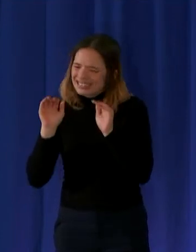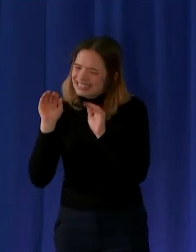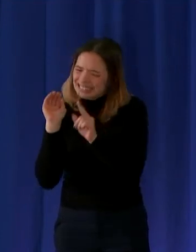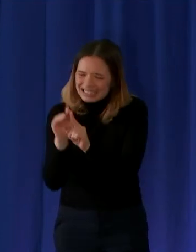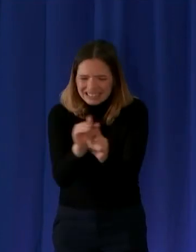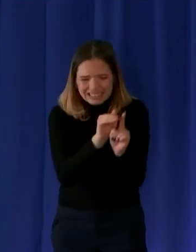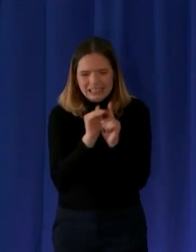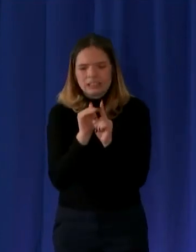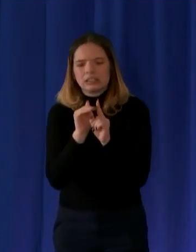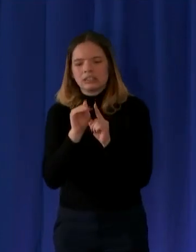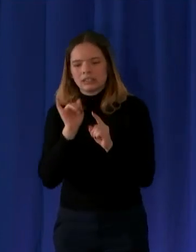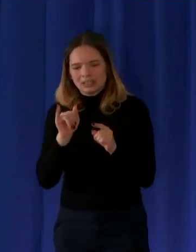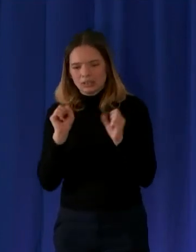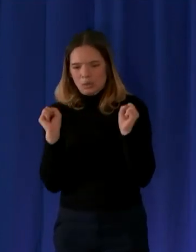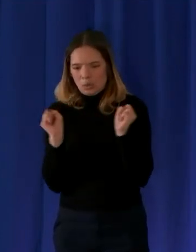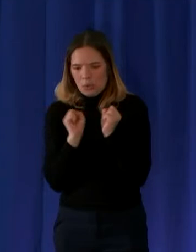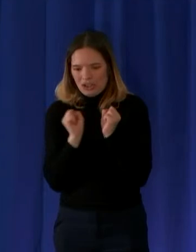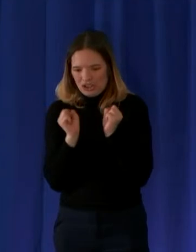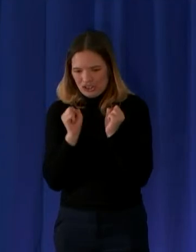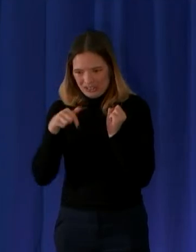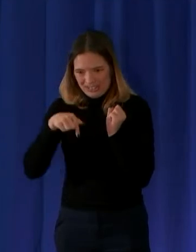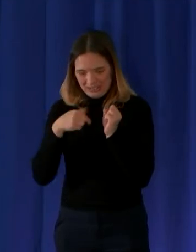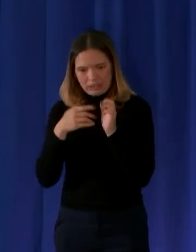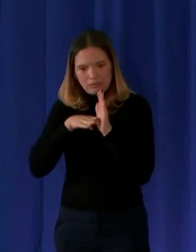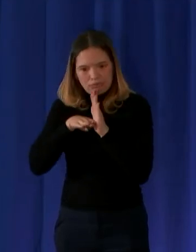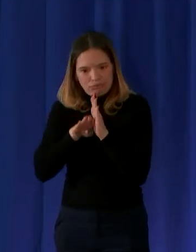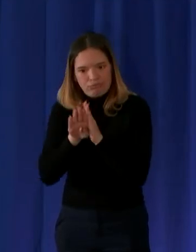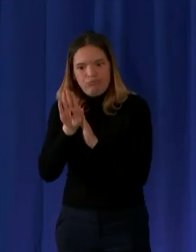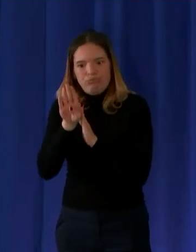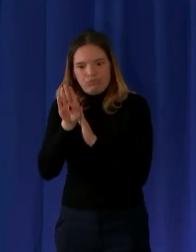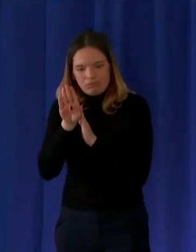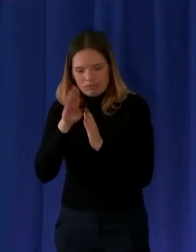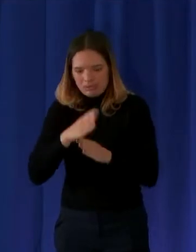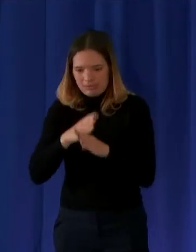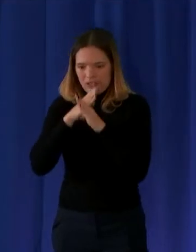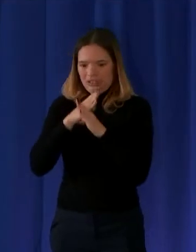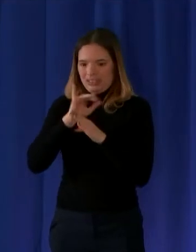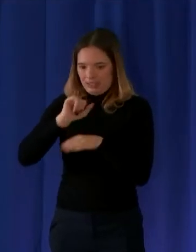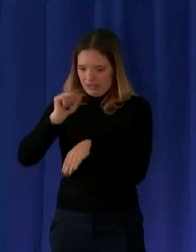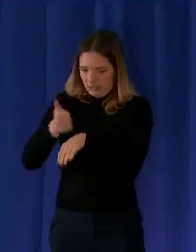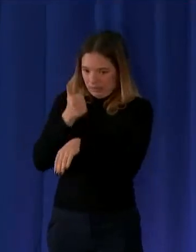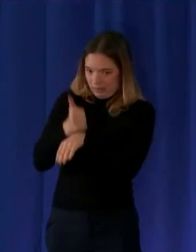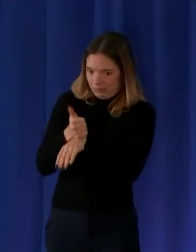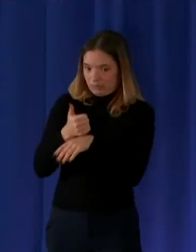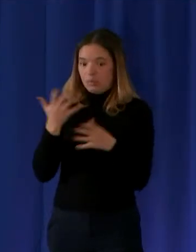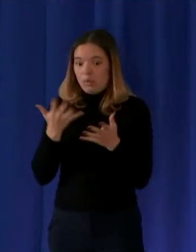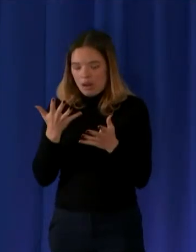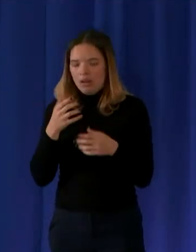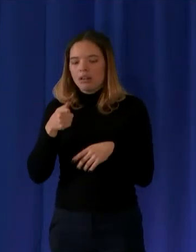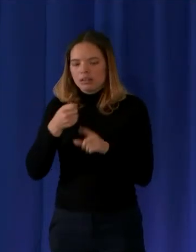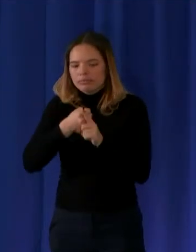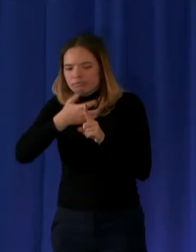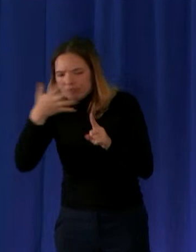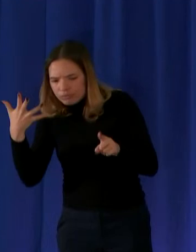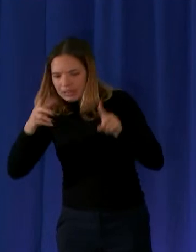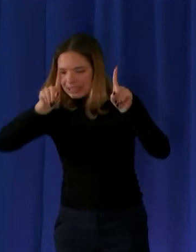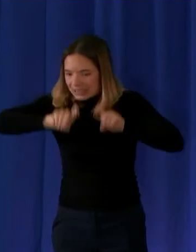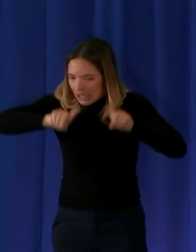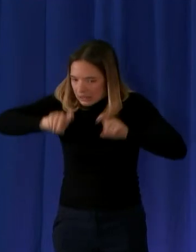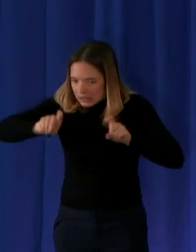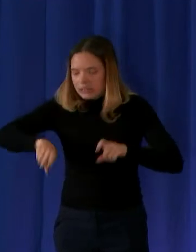reminder of the winter surge interventions that we put in place. Included expanded